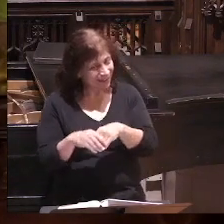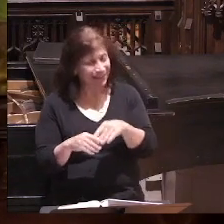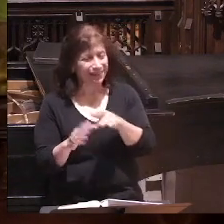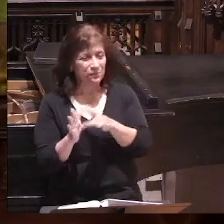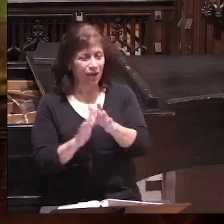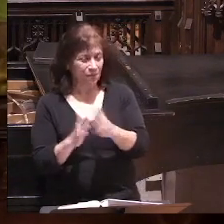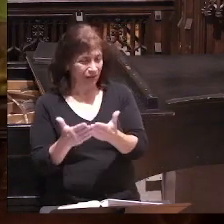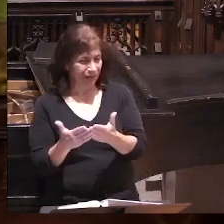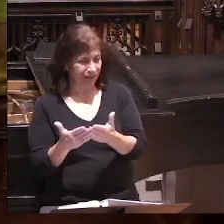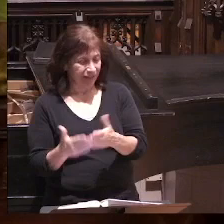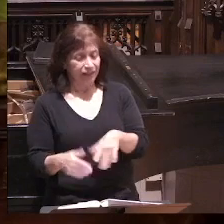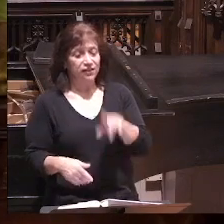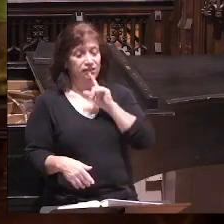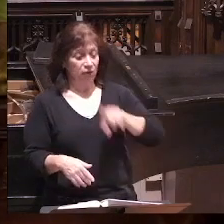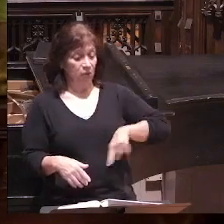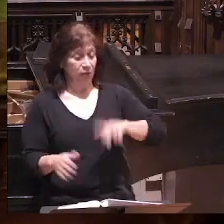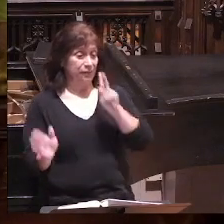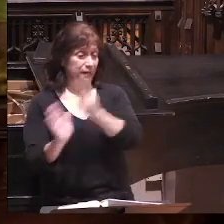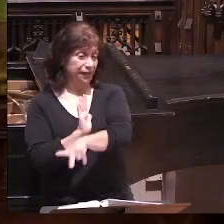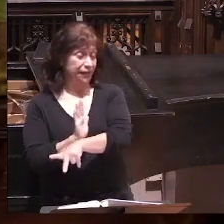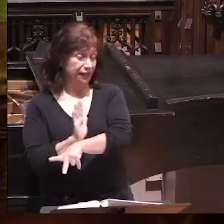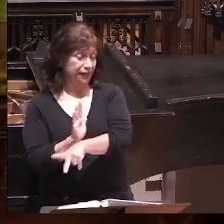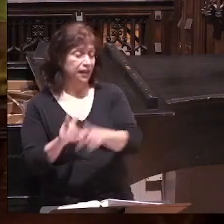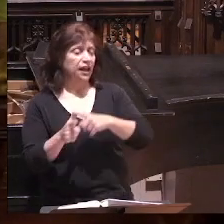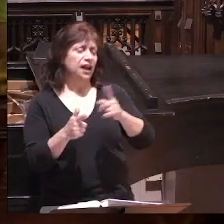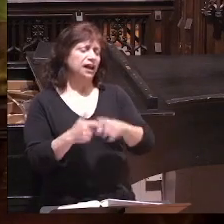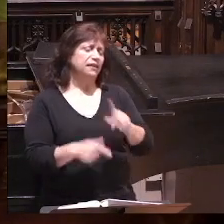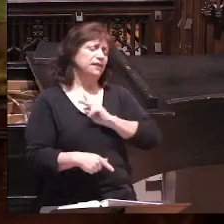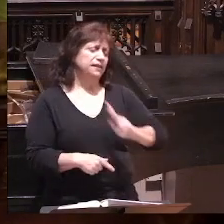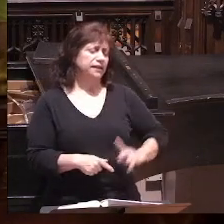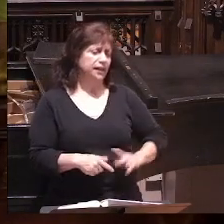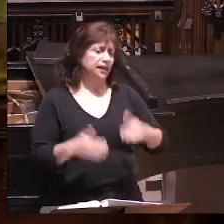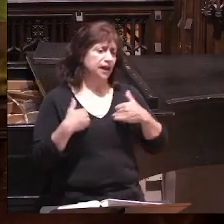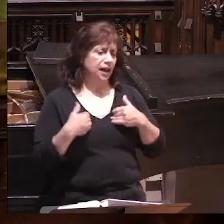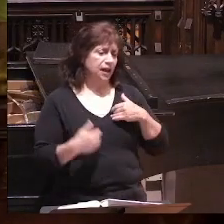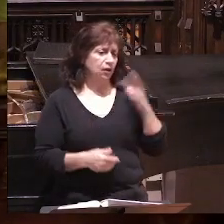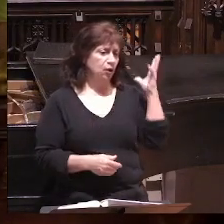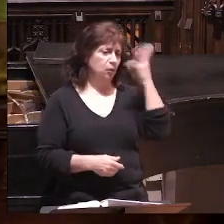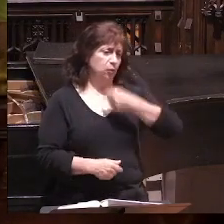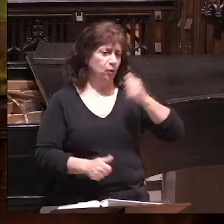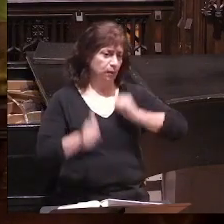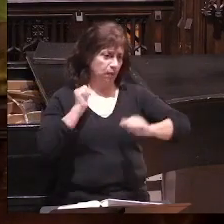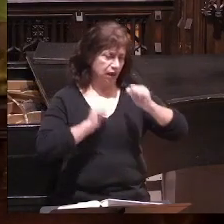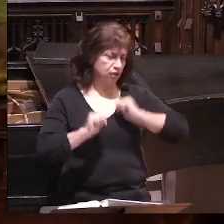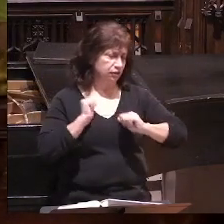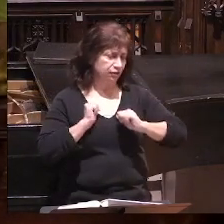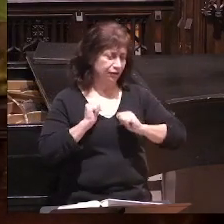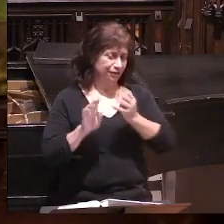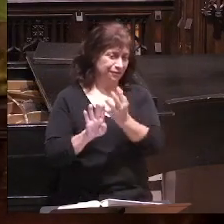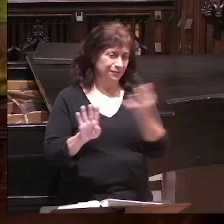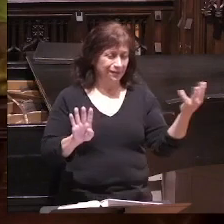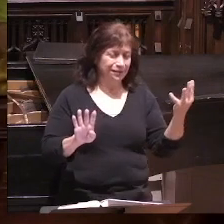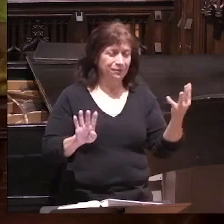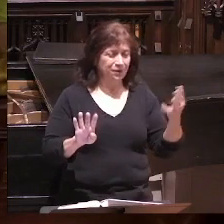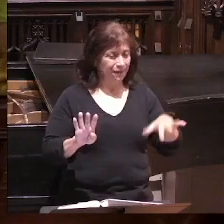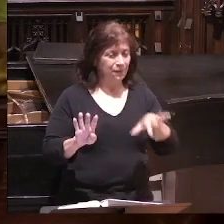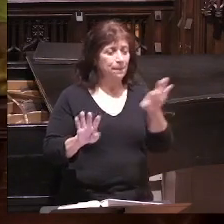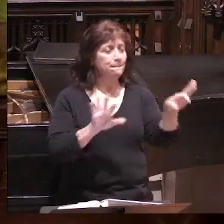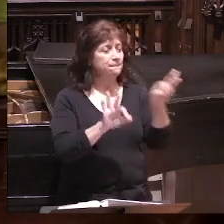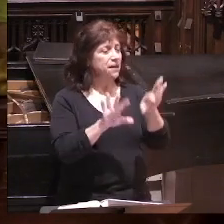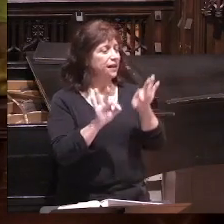After Queen Vashti's murder, the king holds a good old-fashioned beauty pageant to find his next